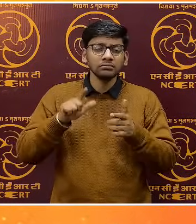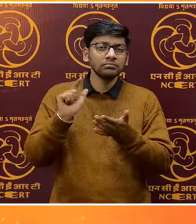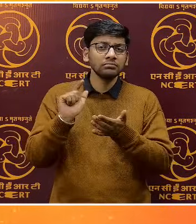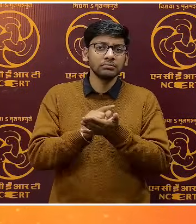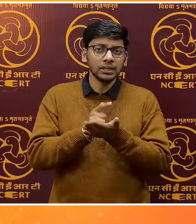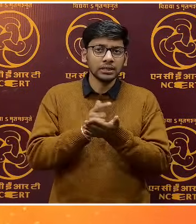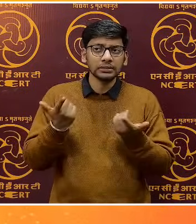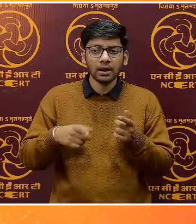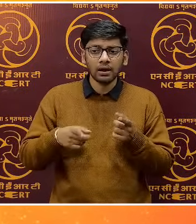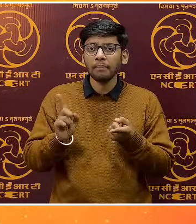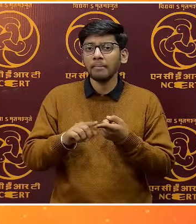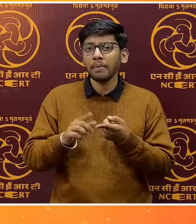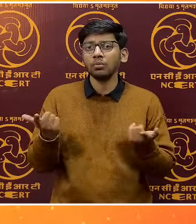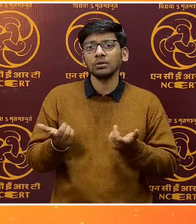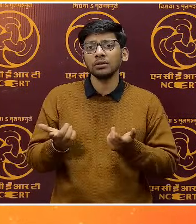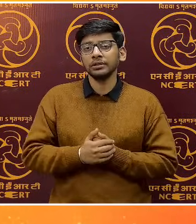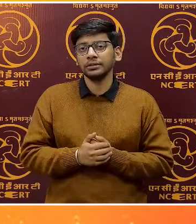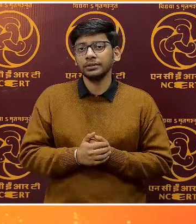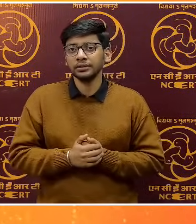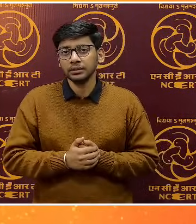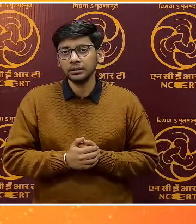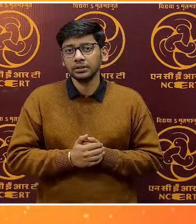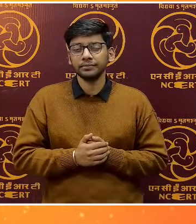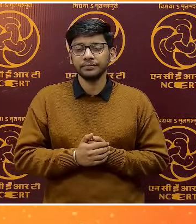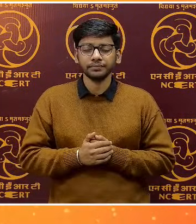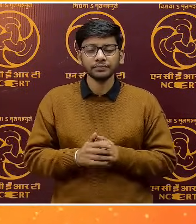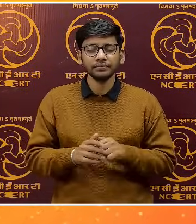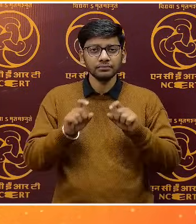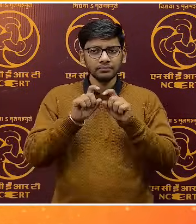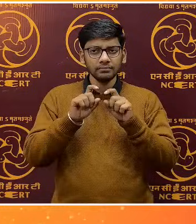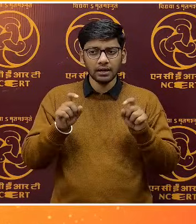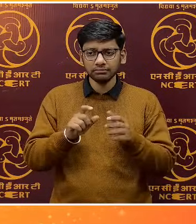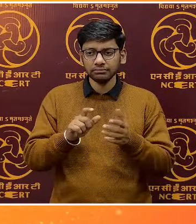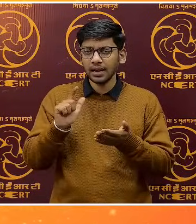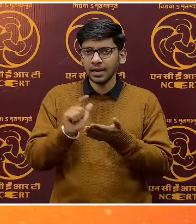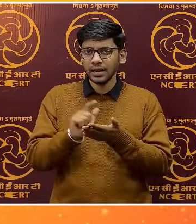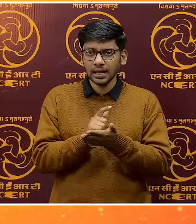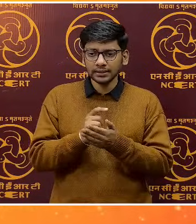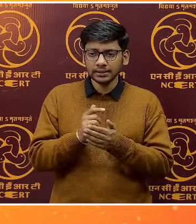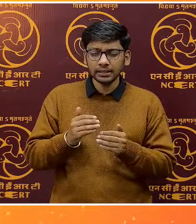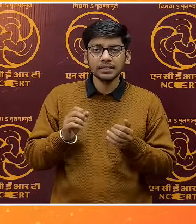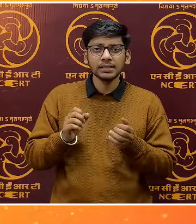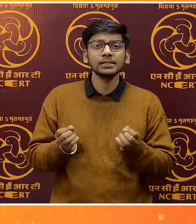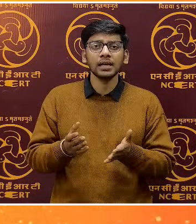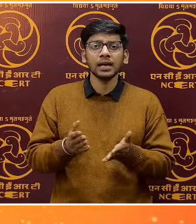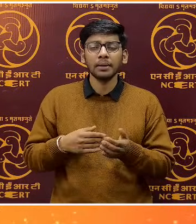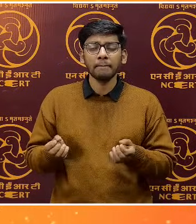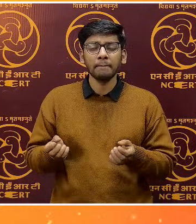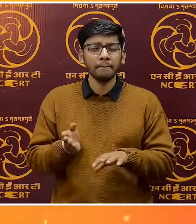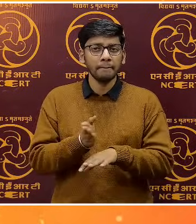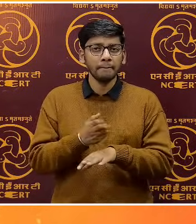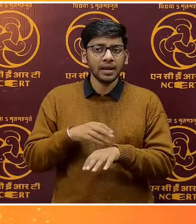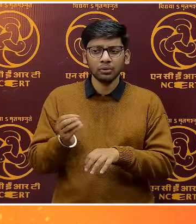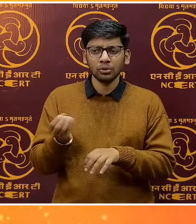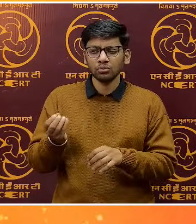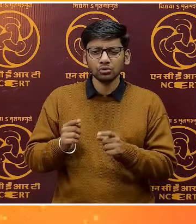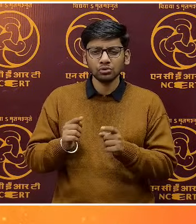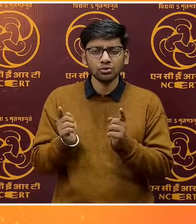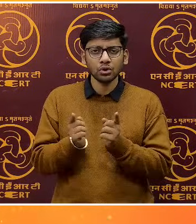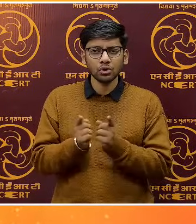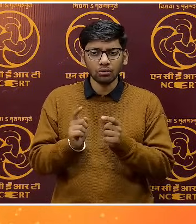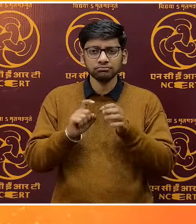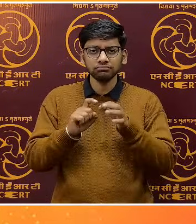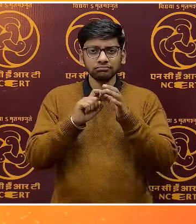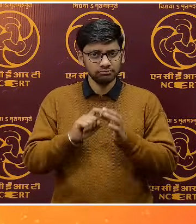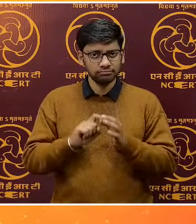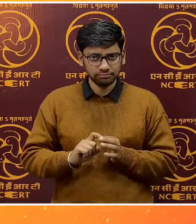all about. Ma'am. Yes, ma'am. Before jumping into the chapter, okay, I have this fun exercise for you. Okay. I want to see